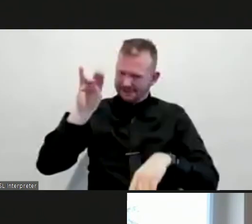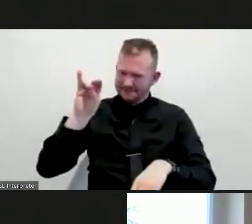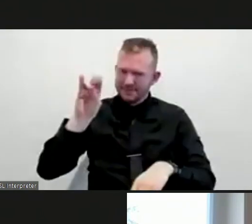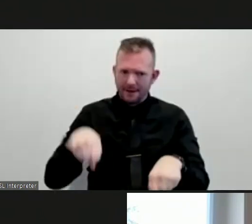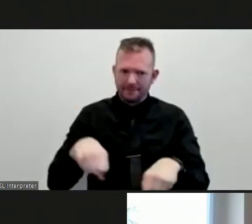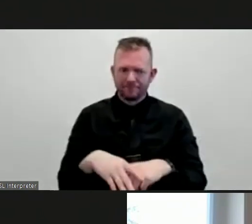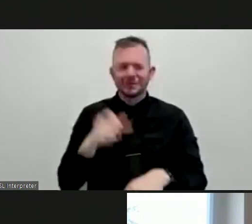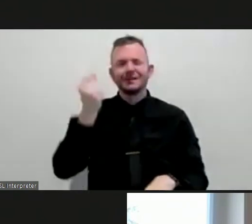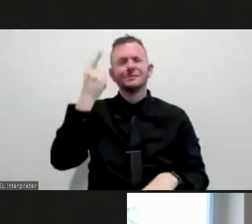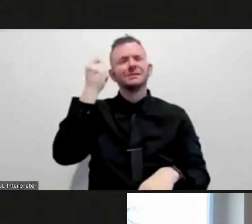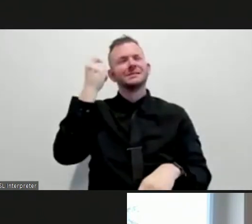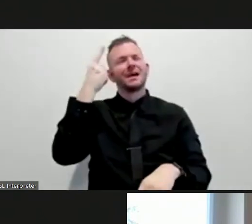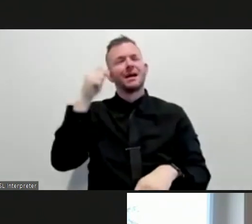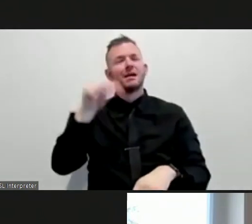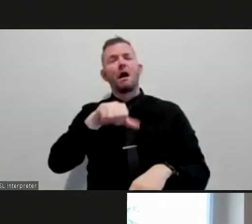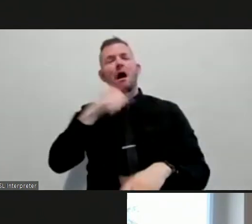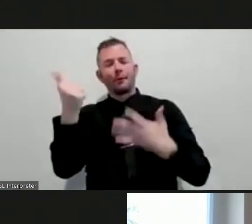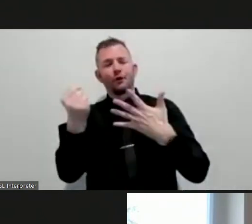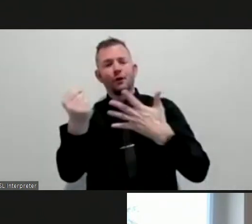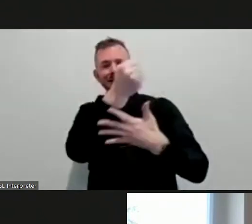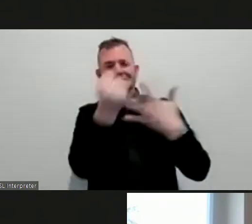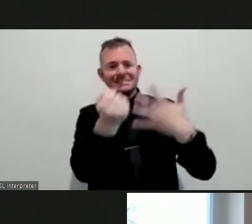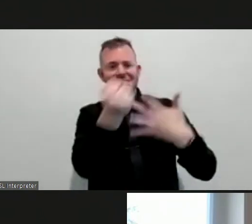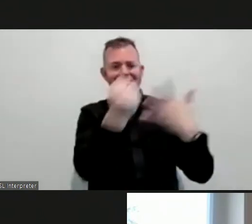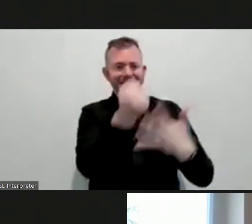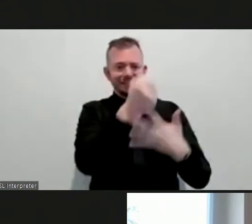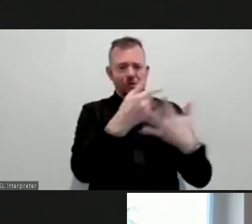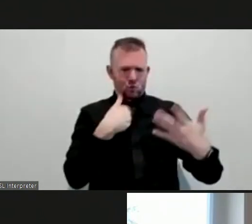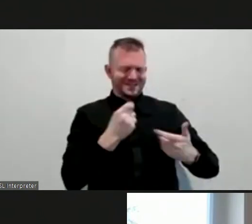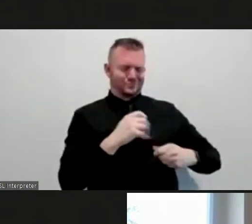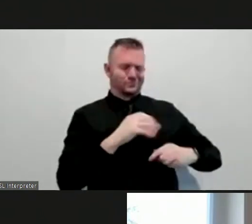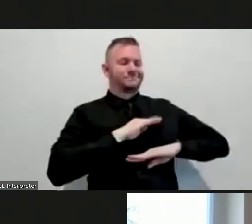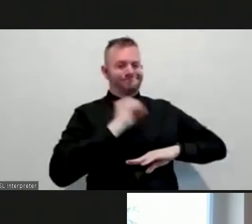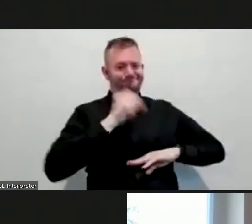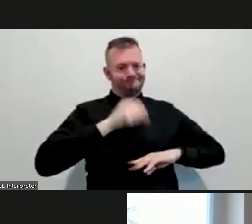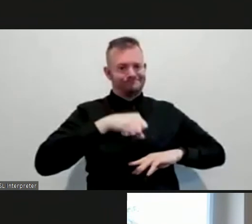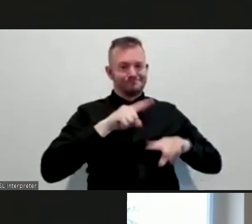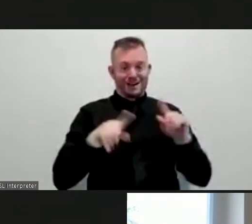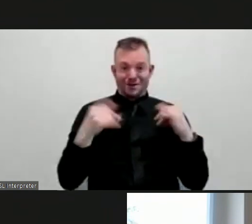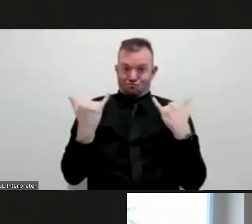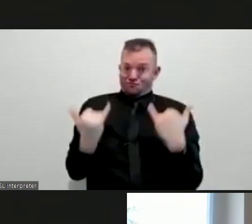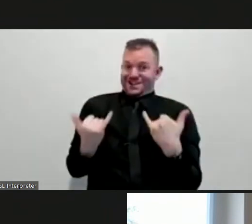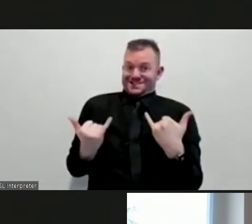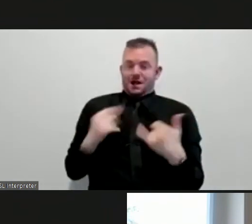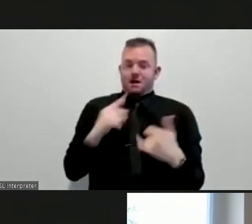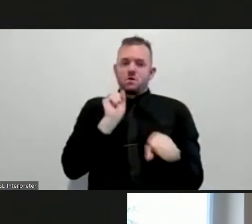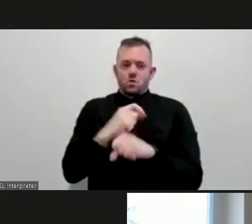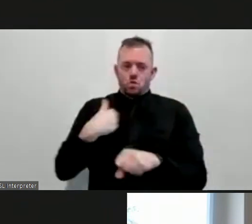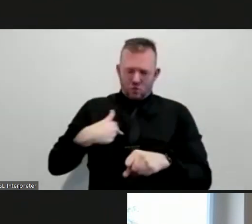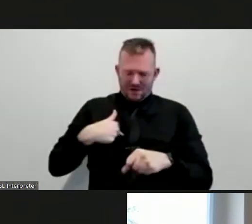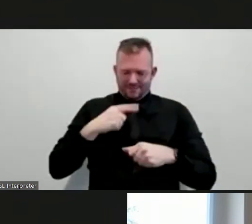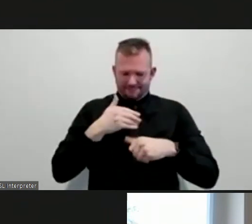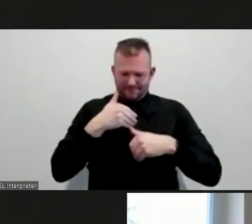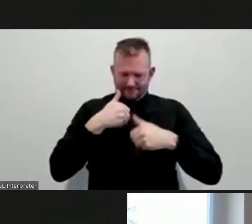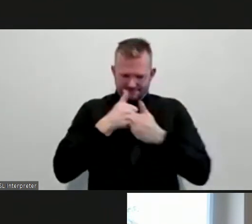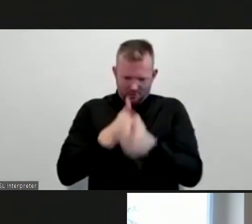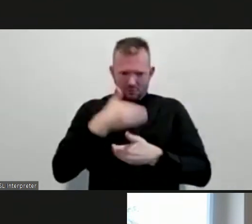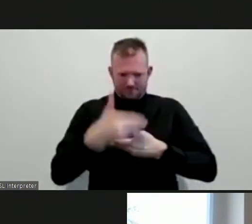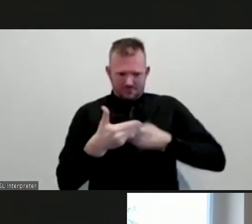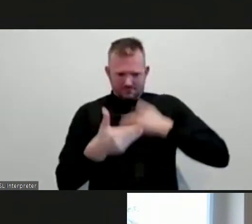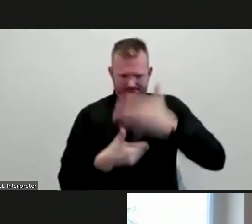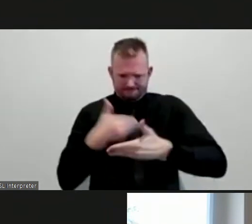be met, but right now our number one priority is getting it into the people where we're going to save the most lives. So that's